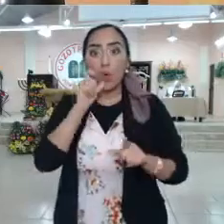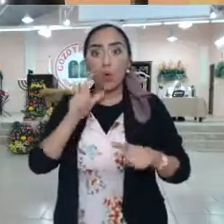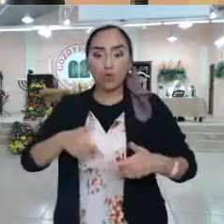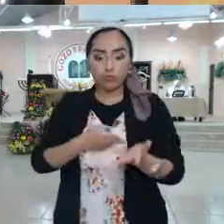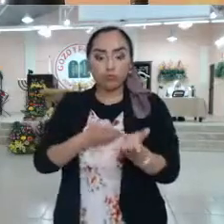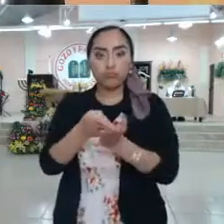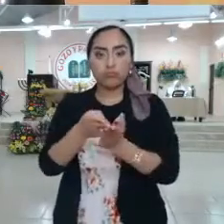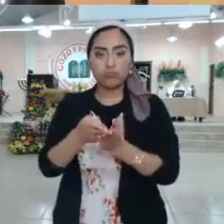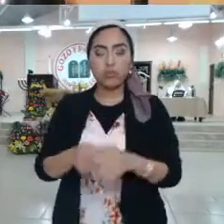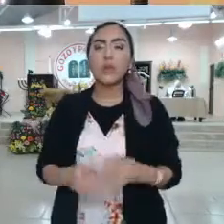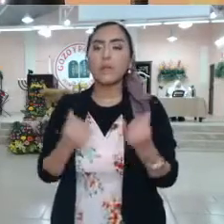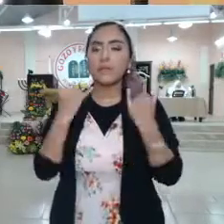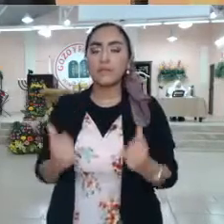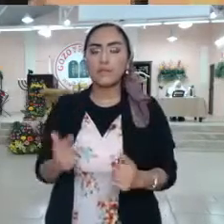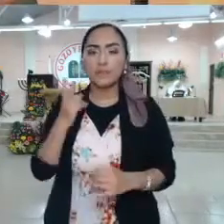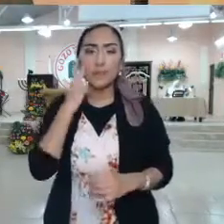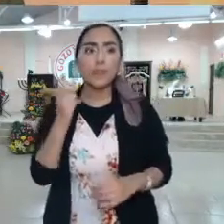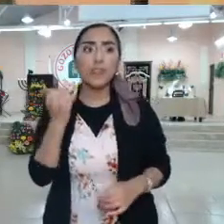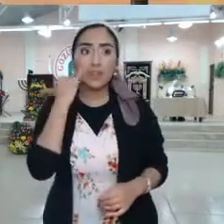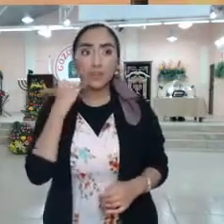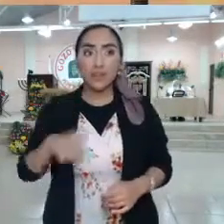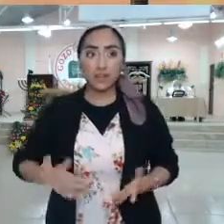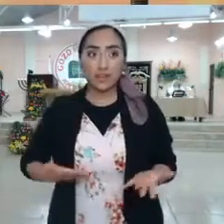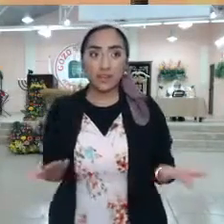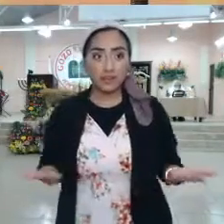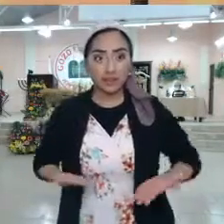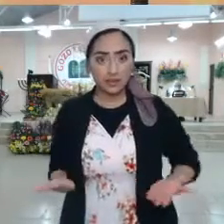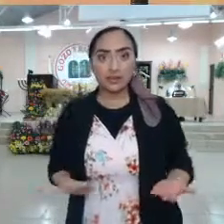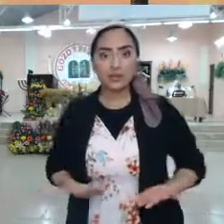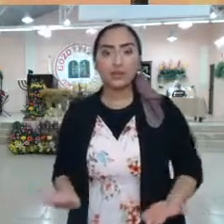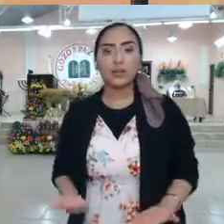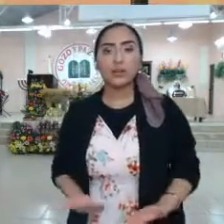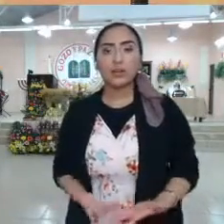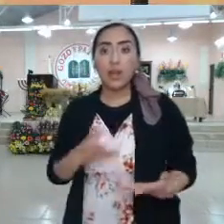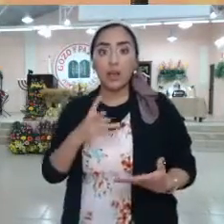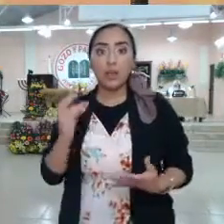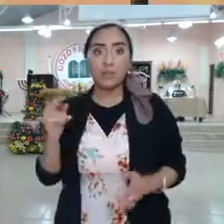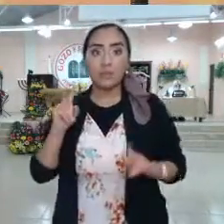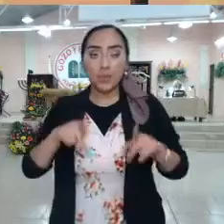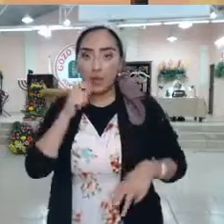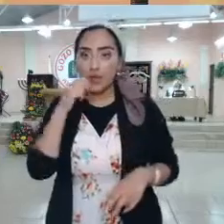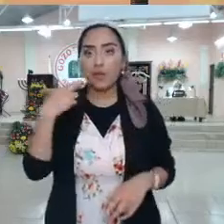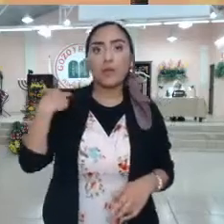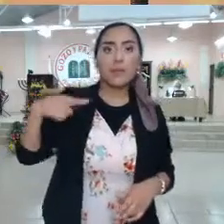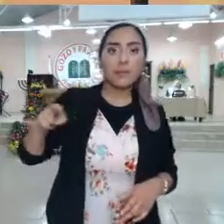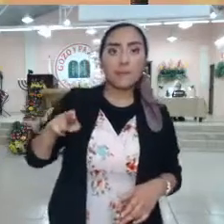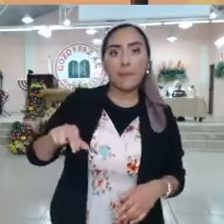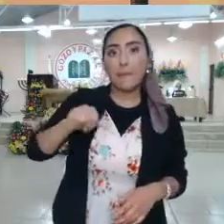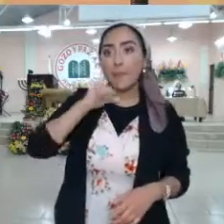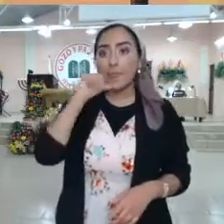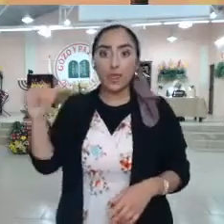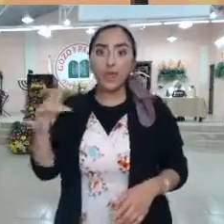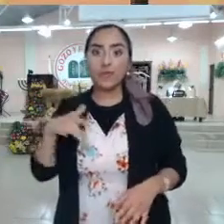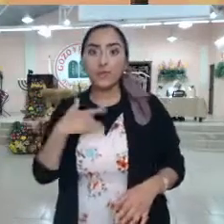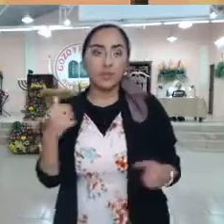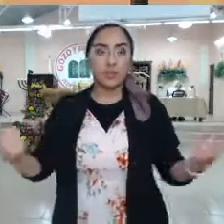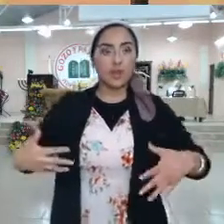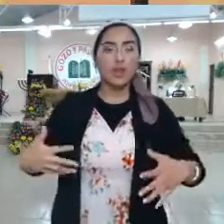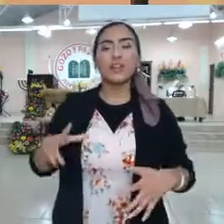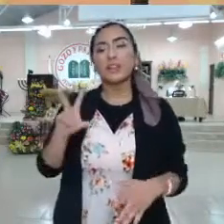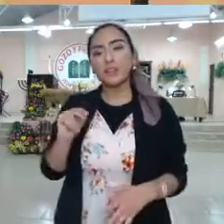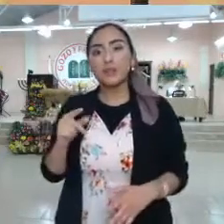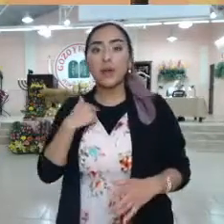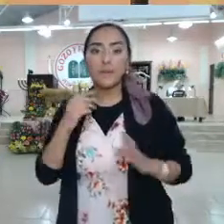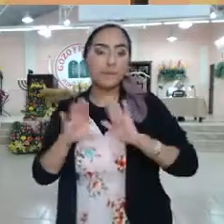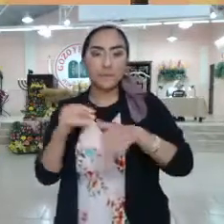that are A ver, complete. Si Now, aquí fuera if here, y los religiosos, por and favor, the no vayan a religious, saltar please, de la silla, ¿no? don't jump off your Este es un